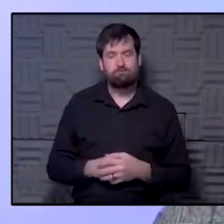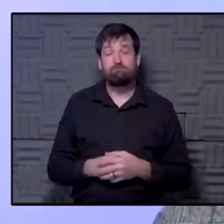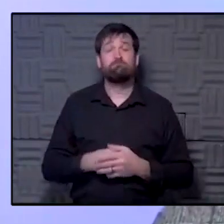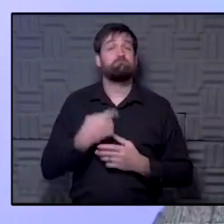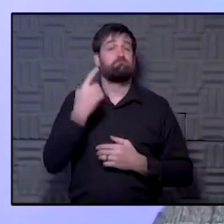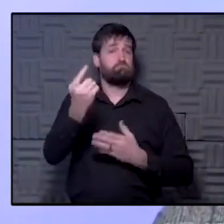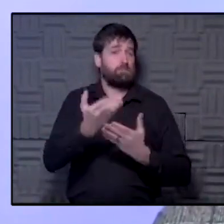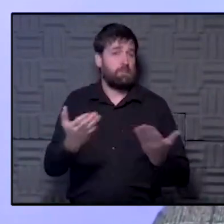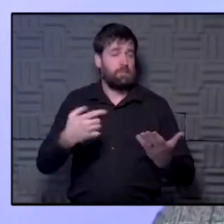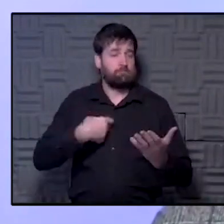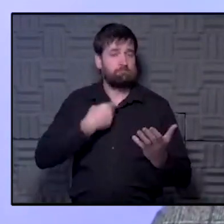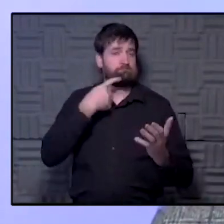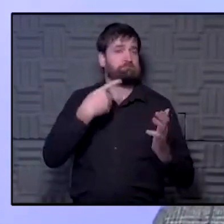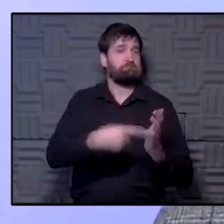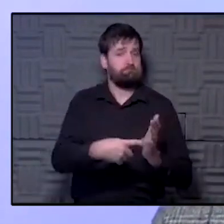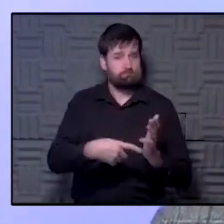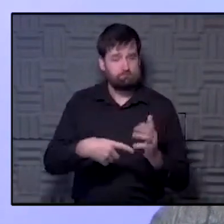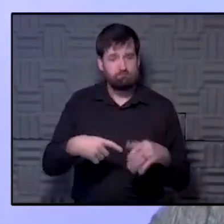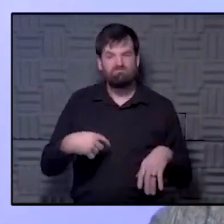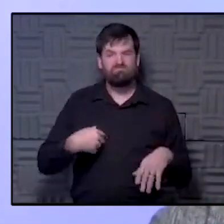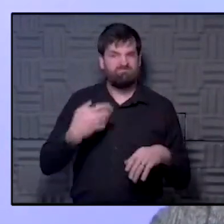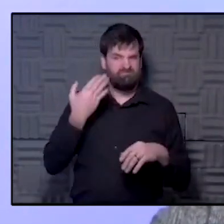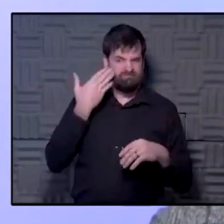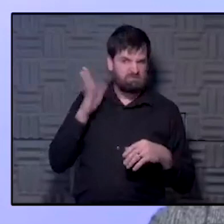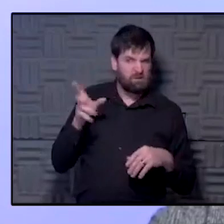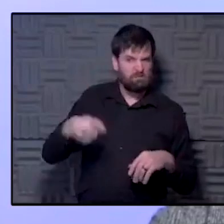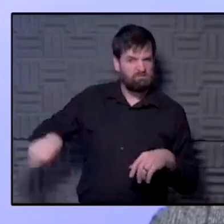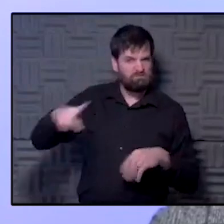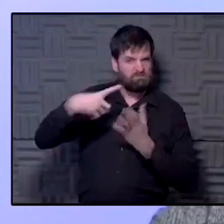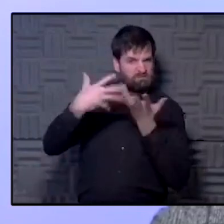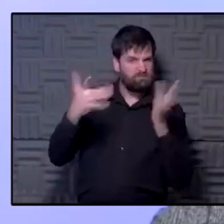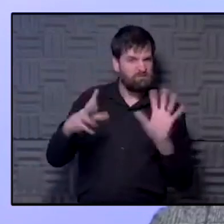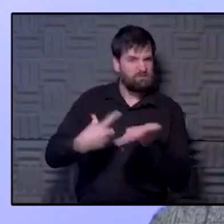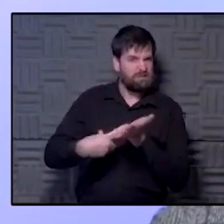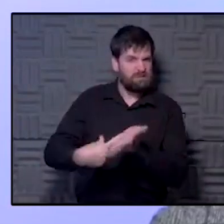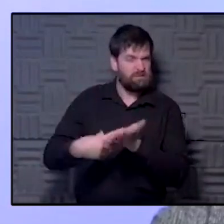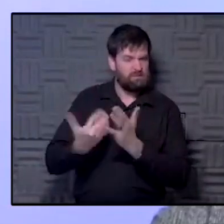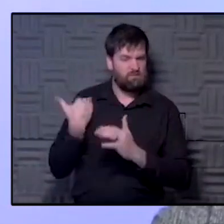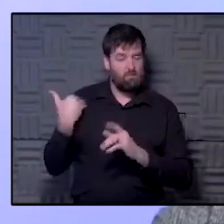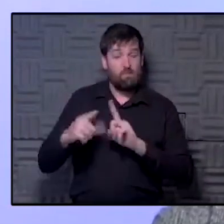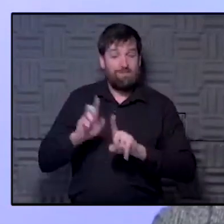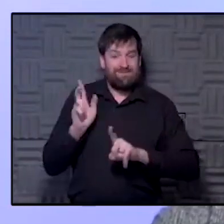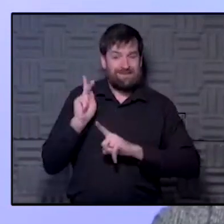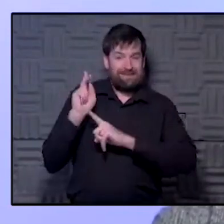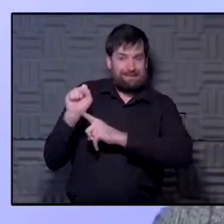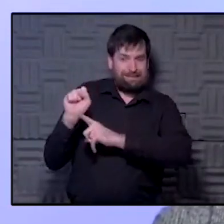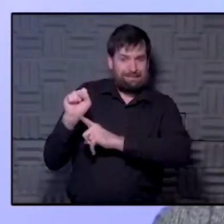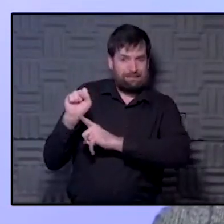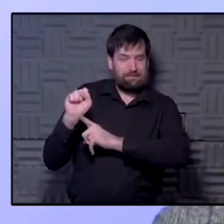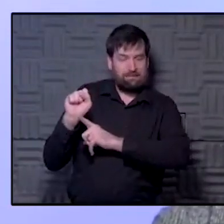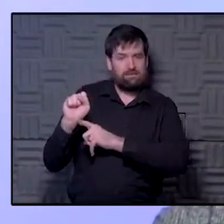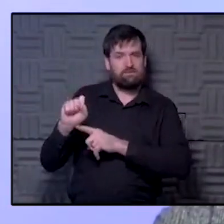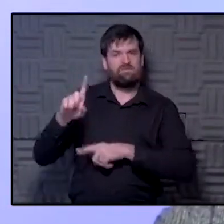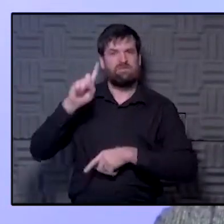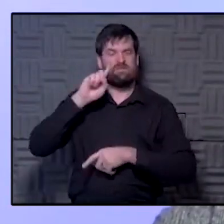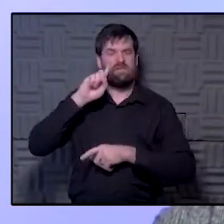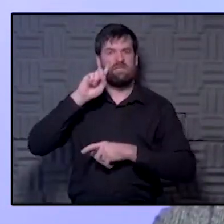the things we saw, and I don't know if you guys have talked about it on the show before, but I think in Kansas, we all thought we were going to have a